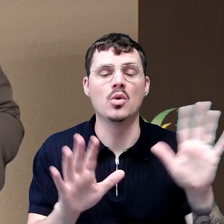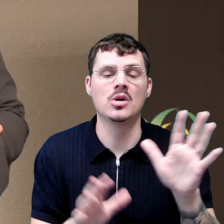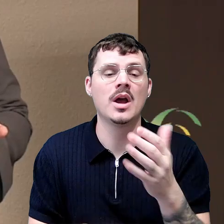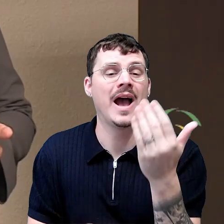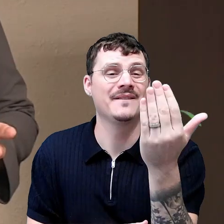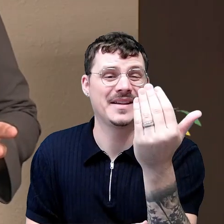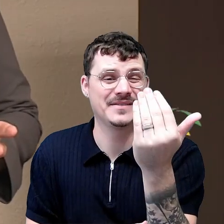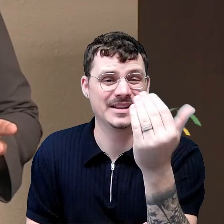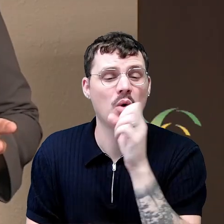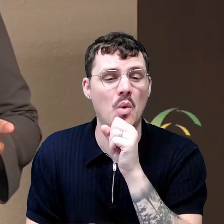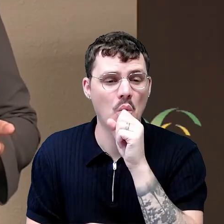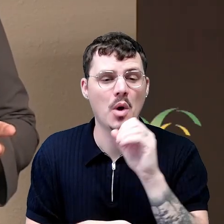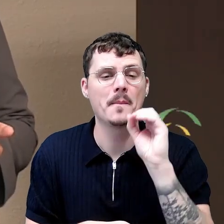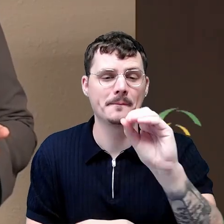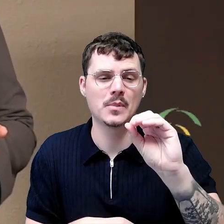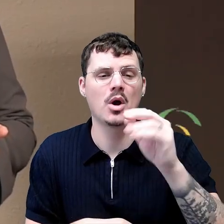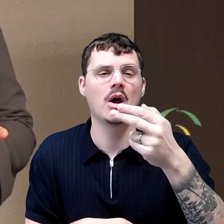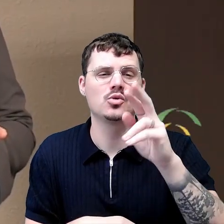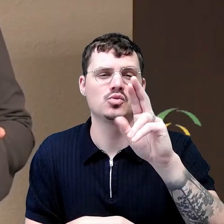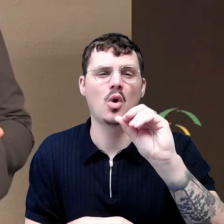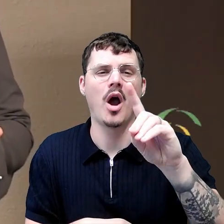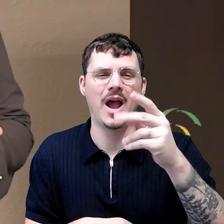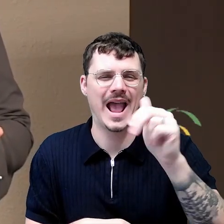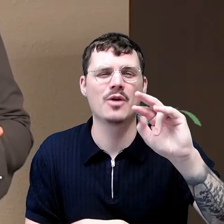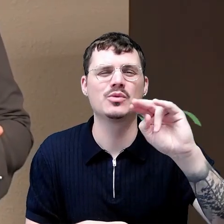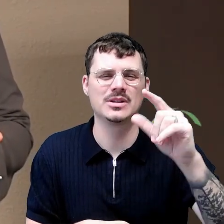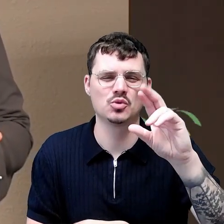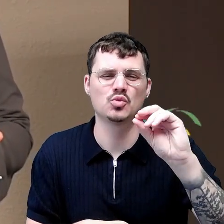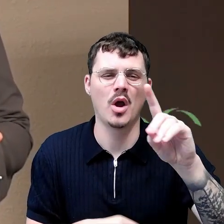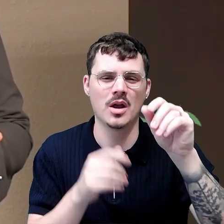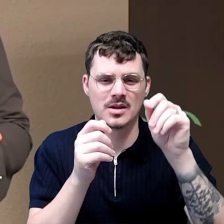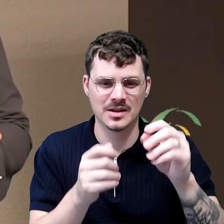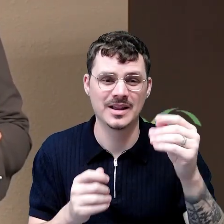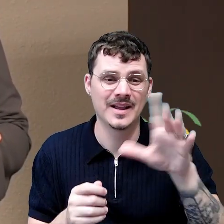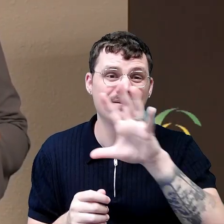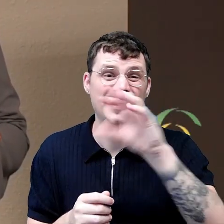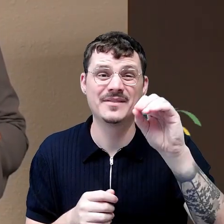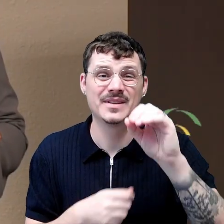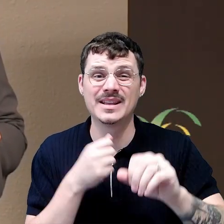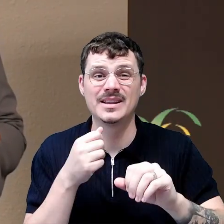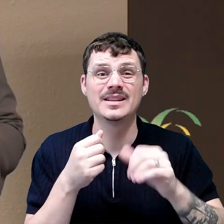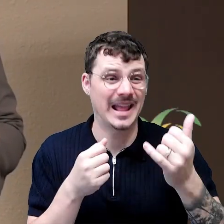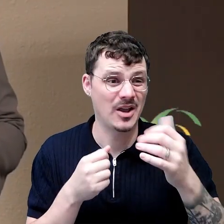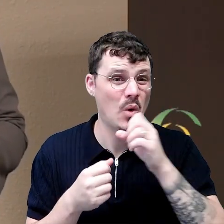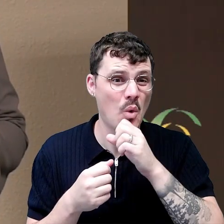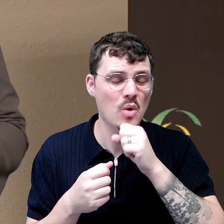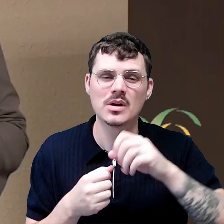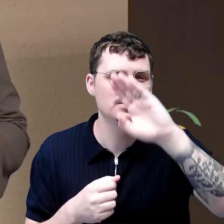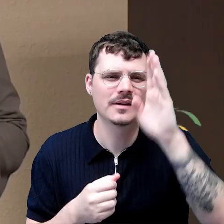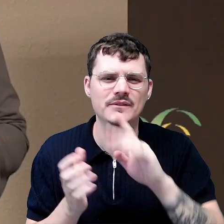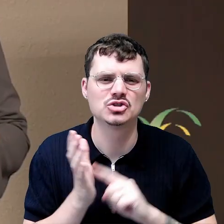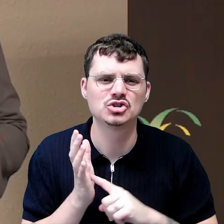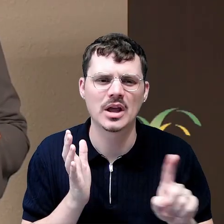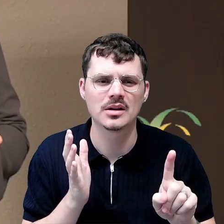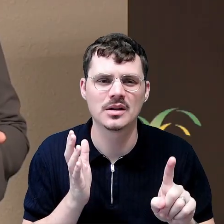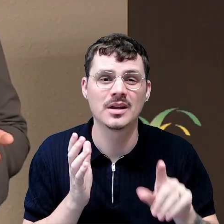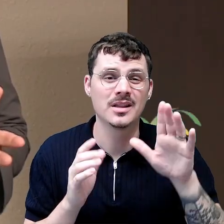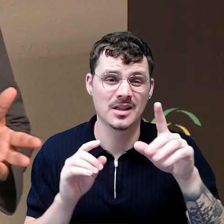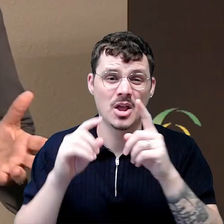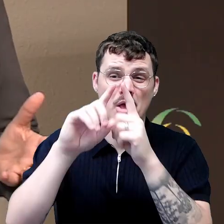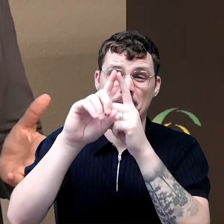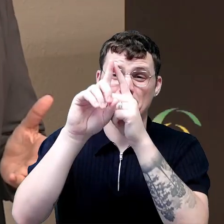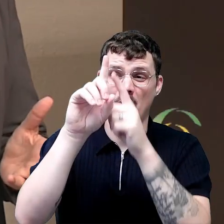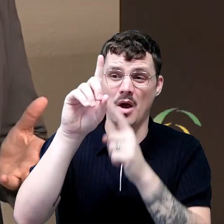they put the Harrington rods in her spine, and she's 50 years old and they'd never been checked. The bottom part of those